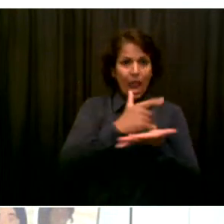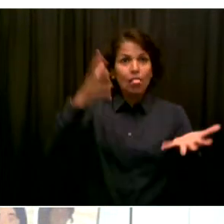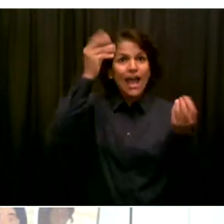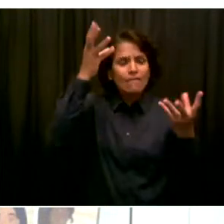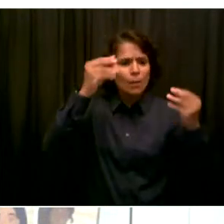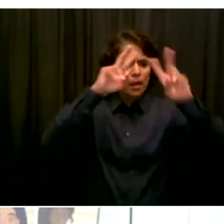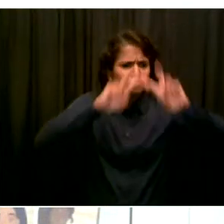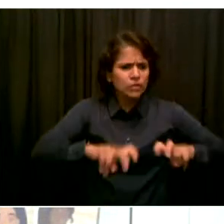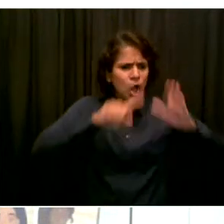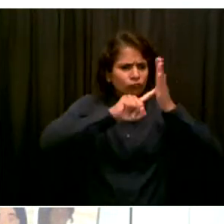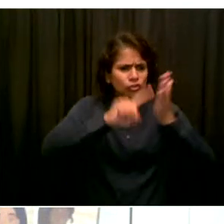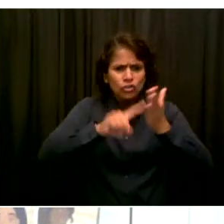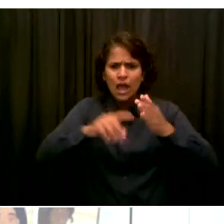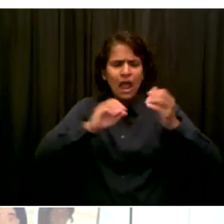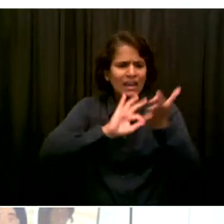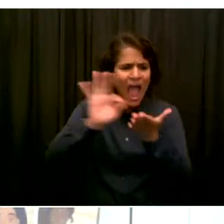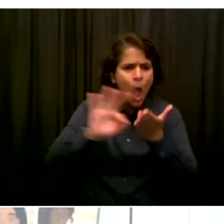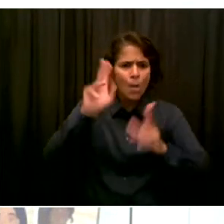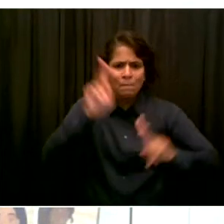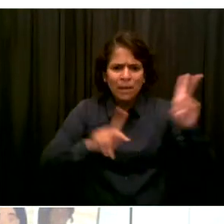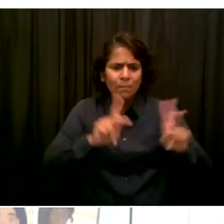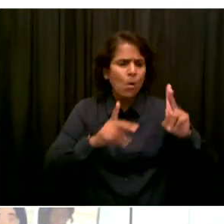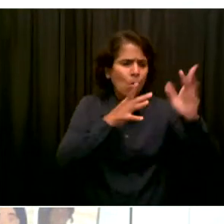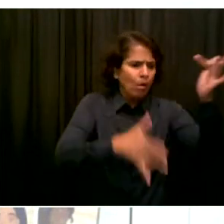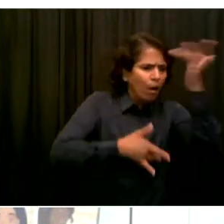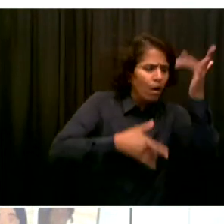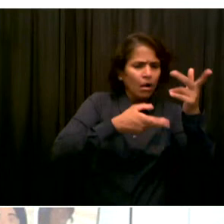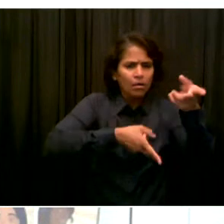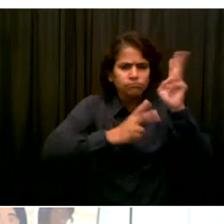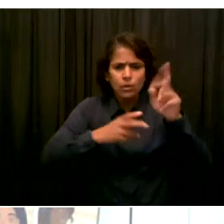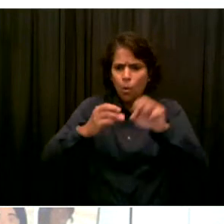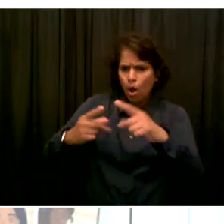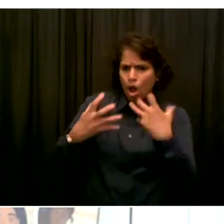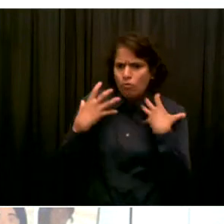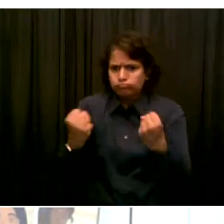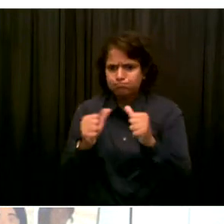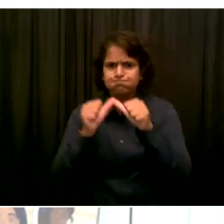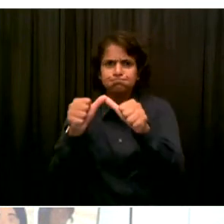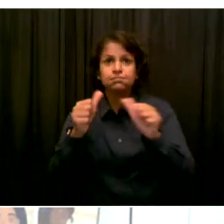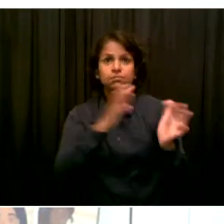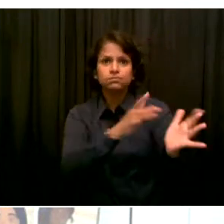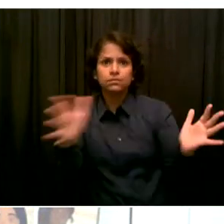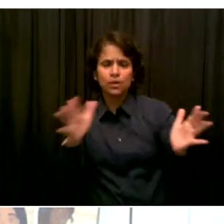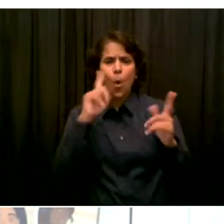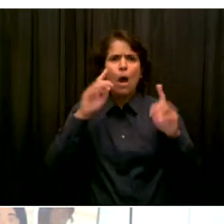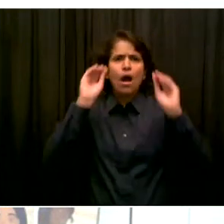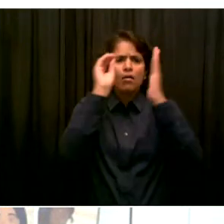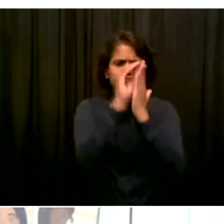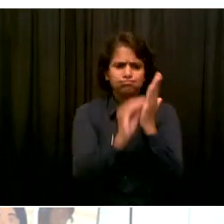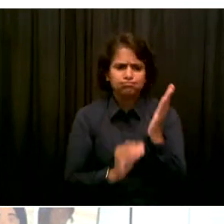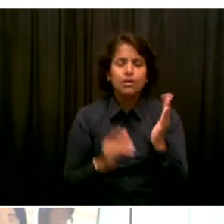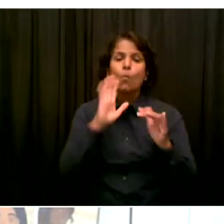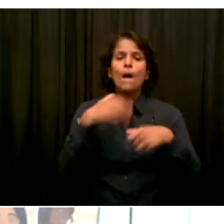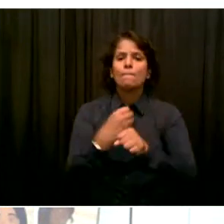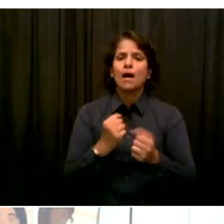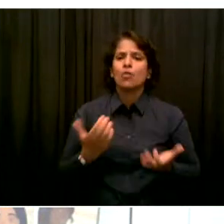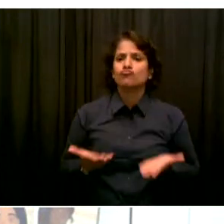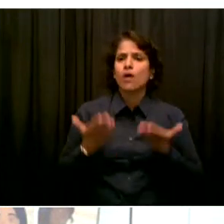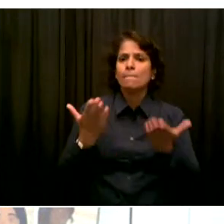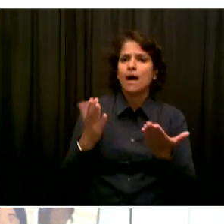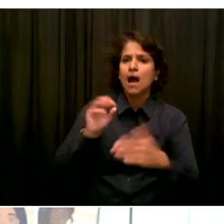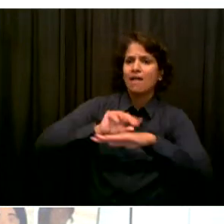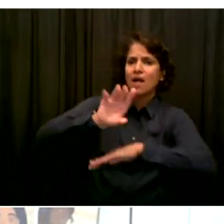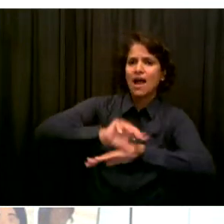and the CDC committee is slated to meet on September 22nd and 23rd. That's next week. Depending on their review,